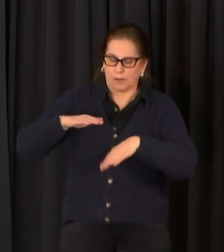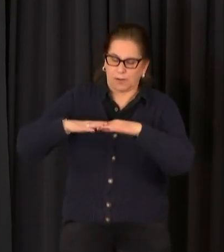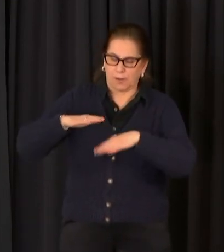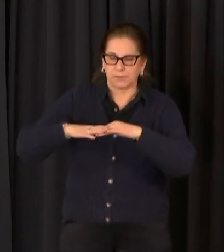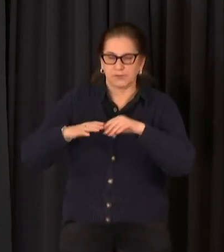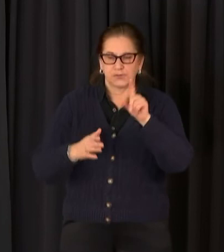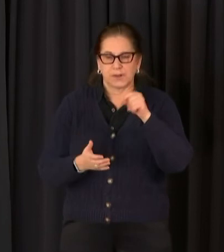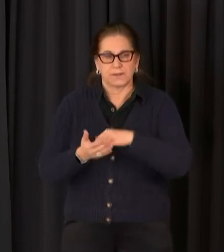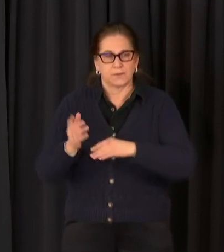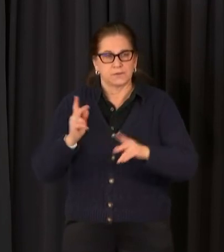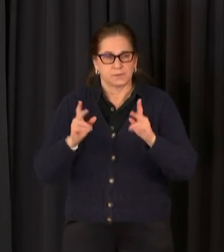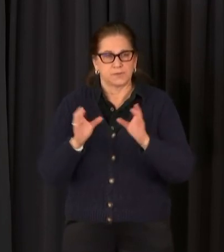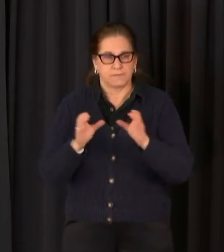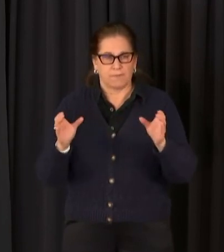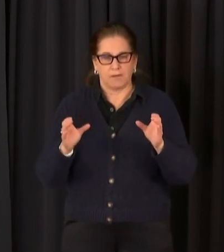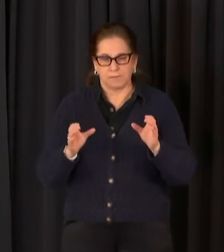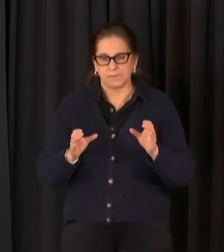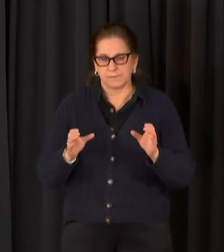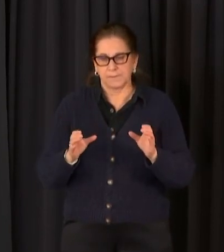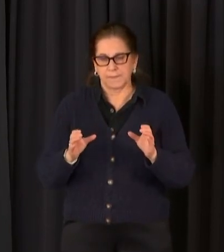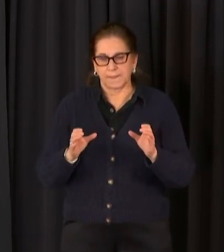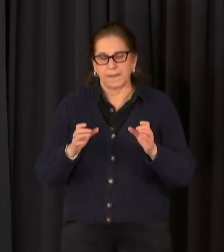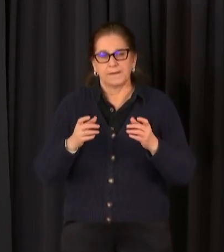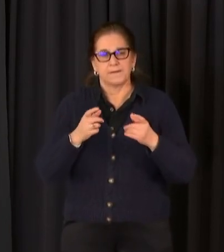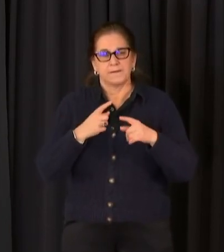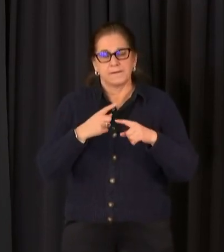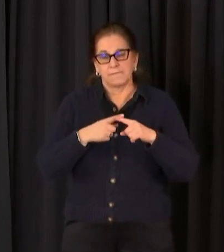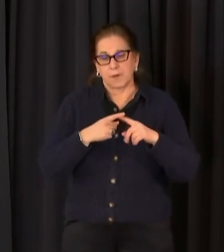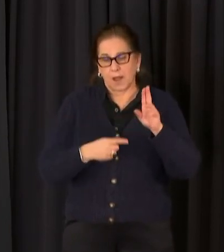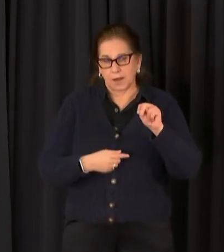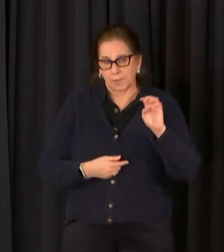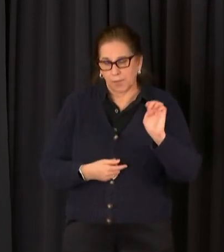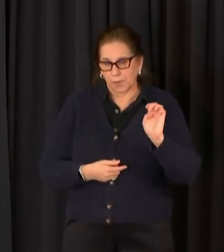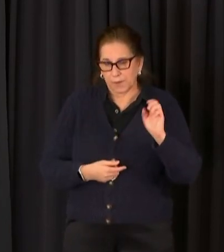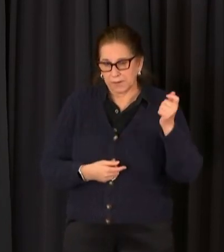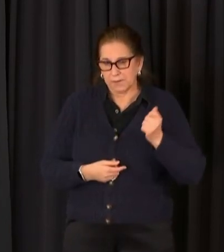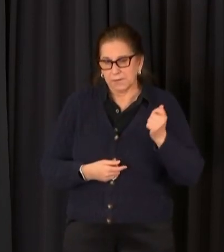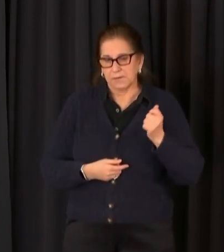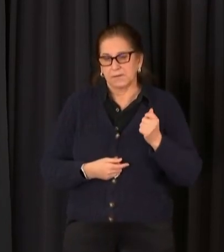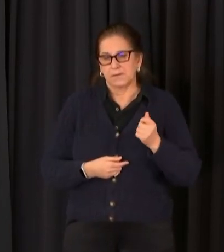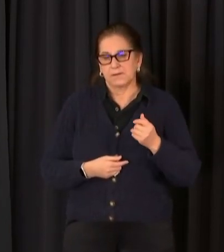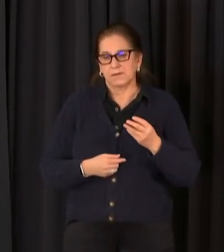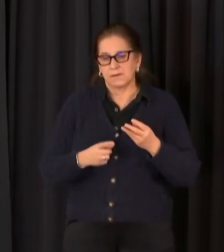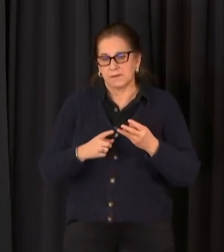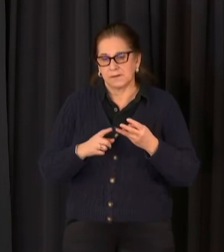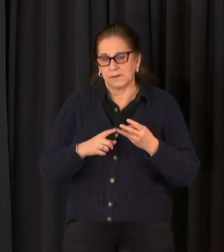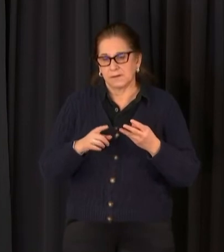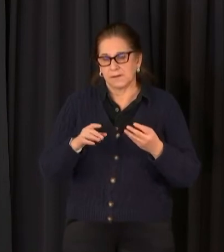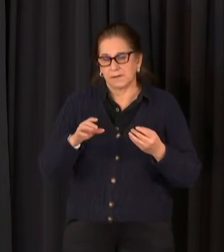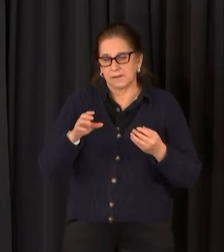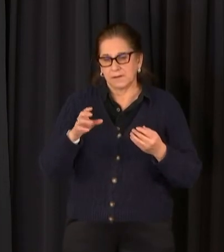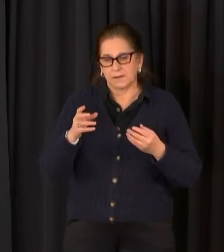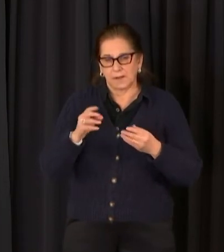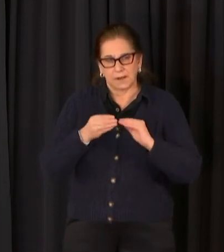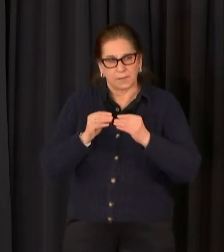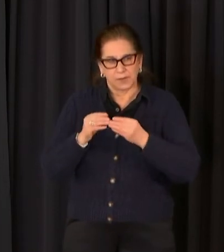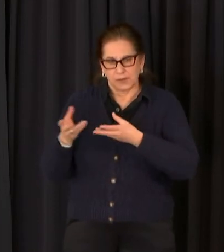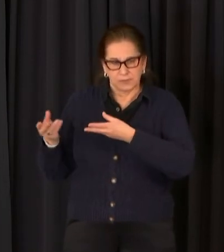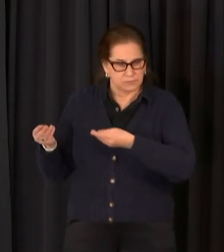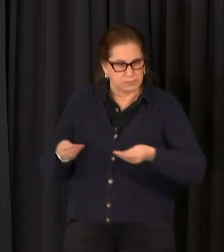like the coronavirus, unemployment insurance is fluid. And it's novel, and so numbers go up and